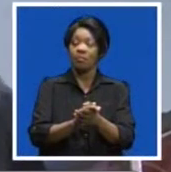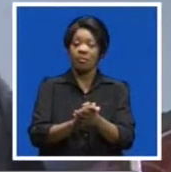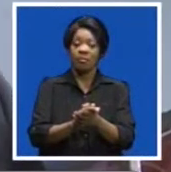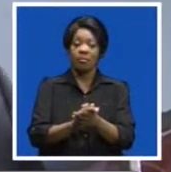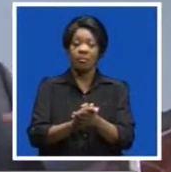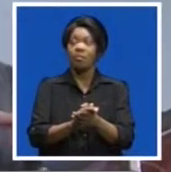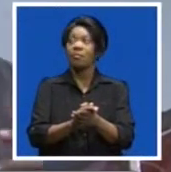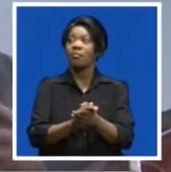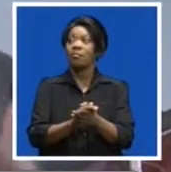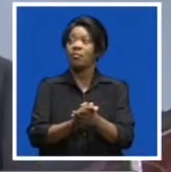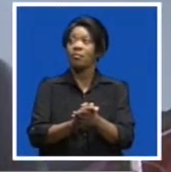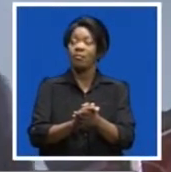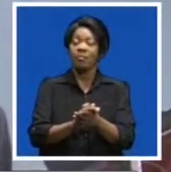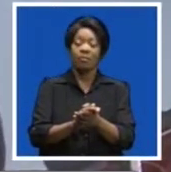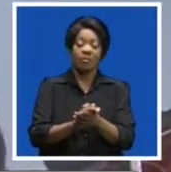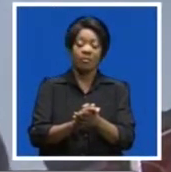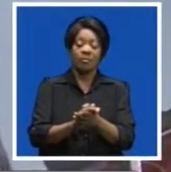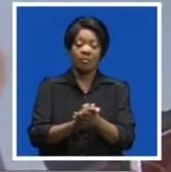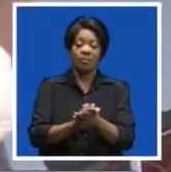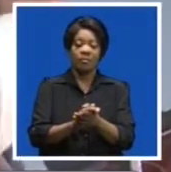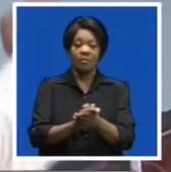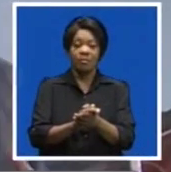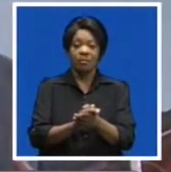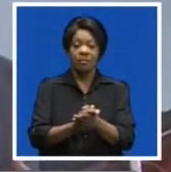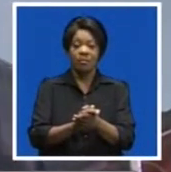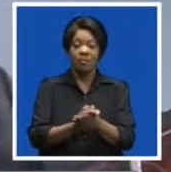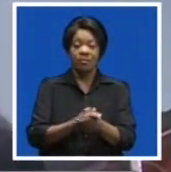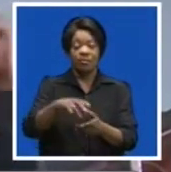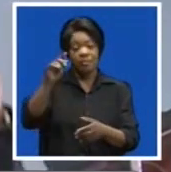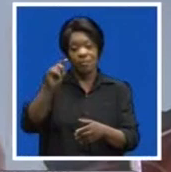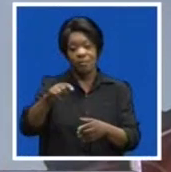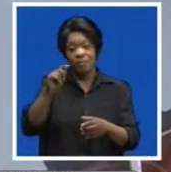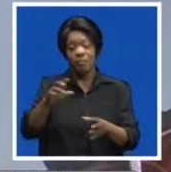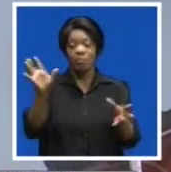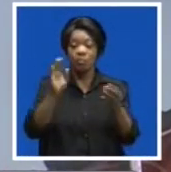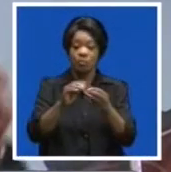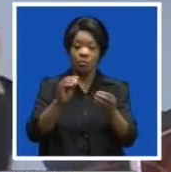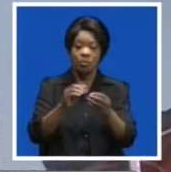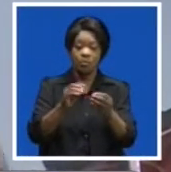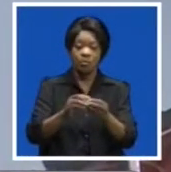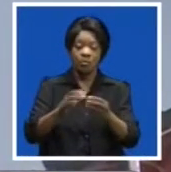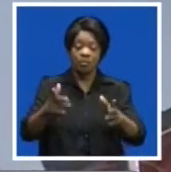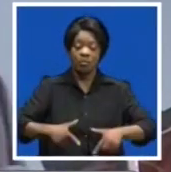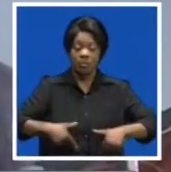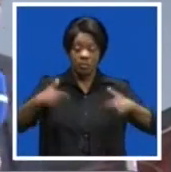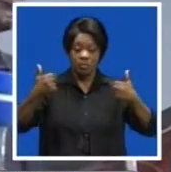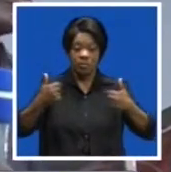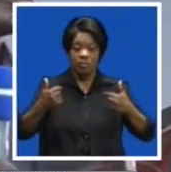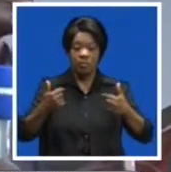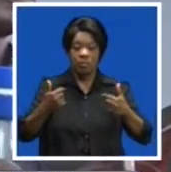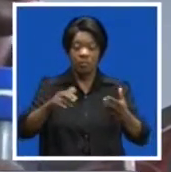we need a big heart. Number two, they